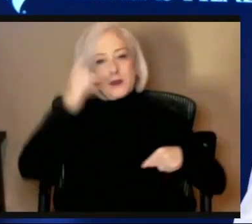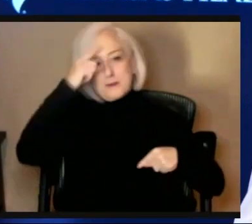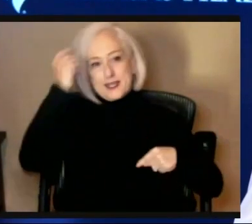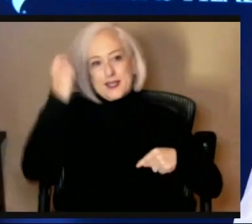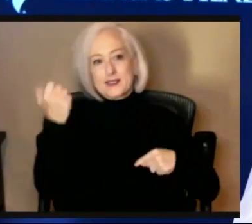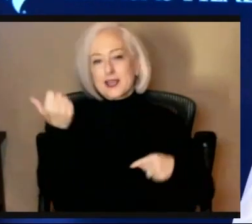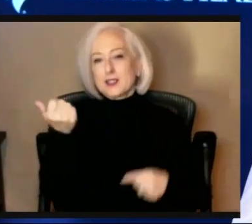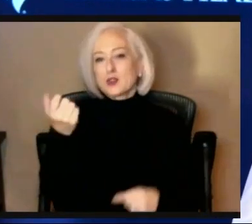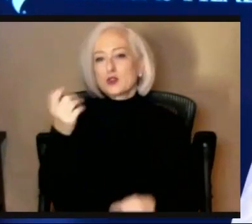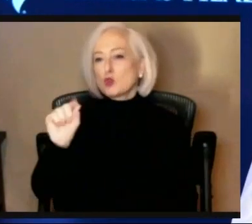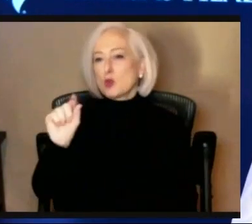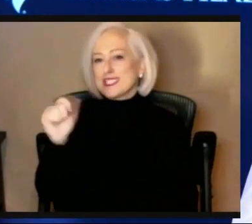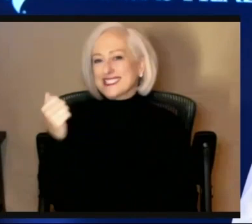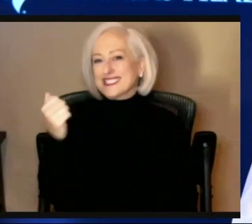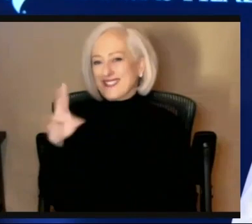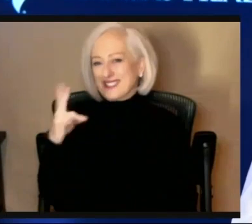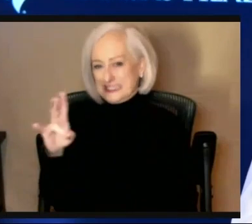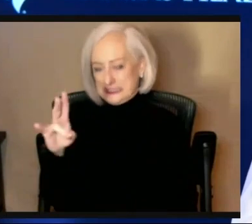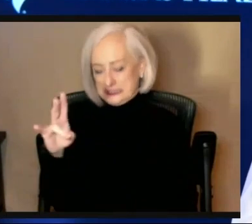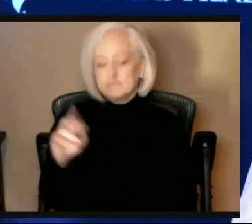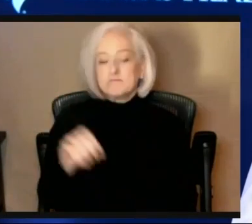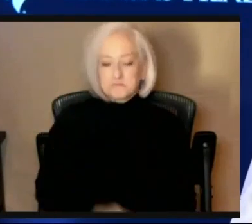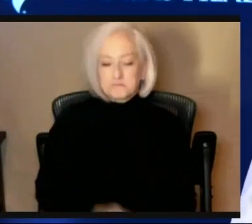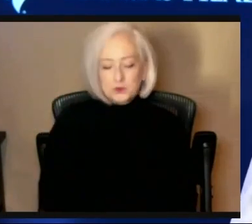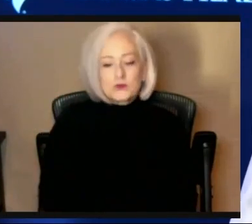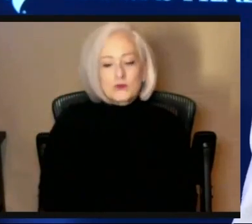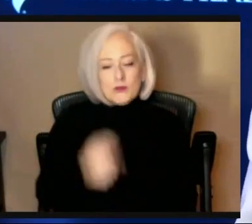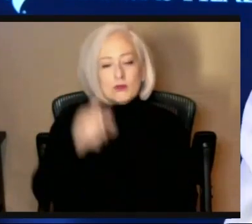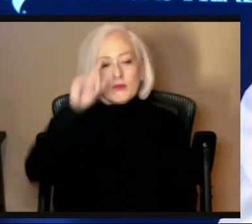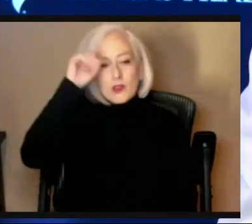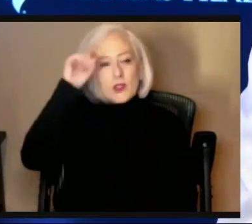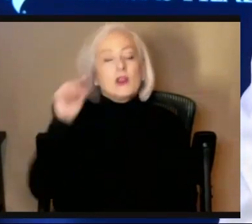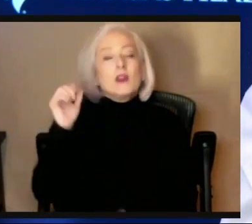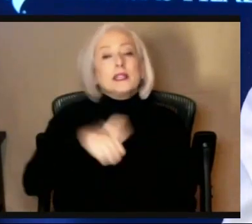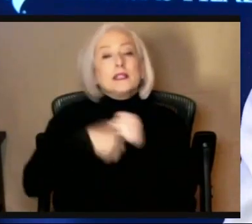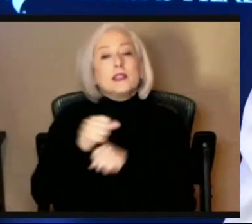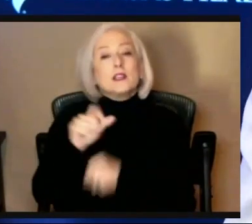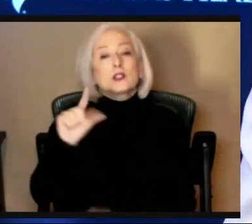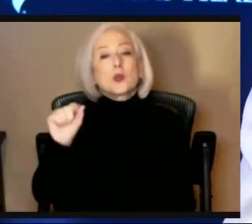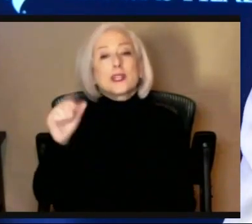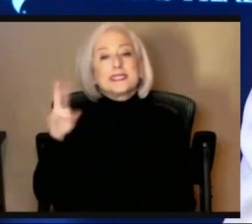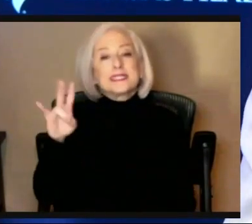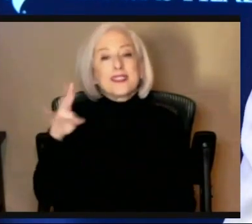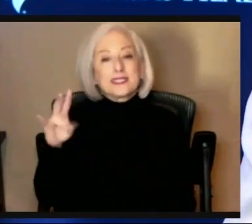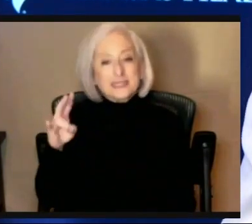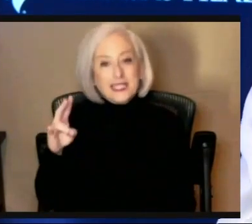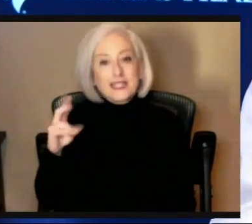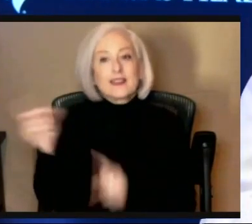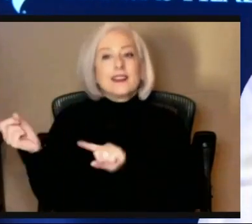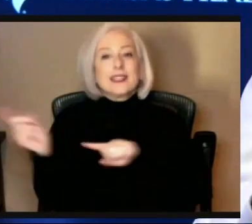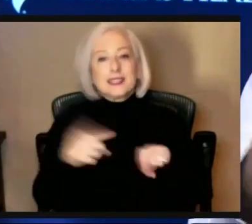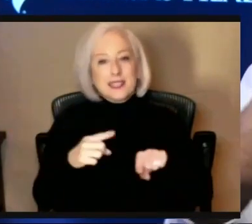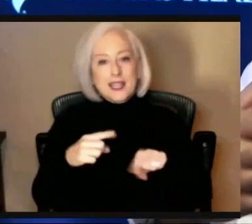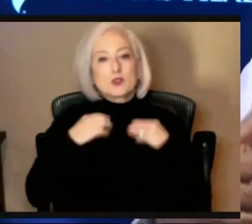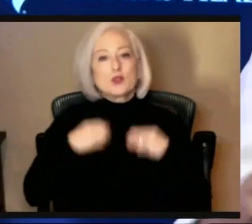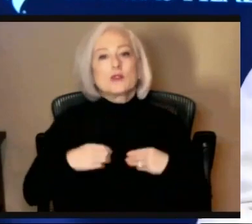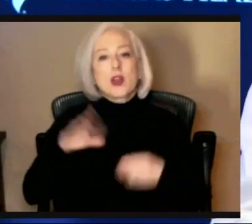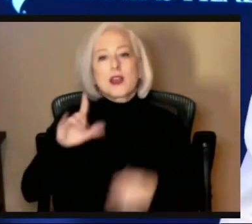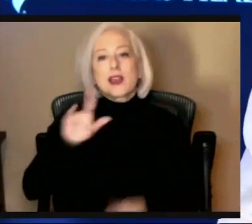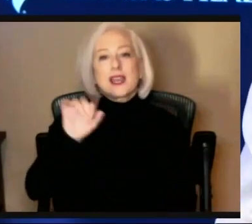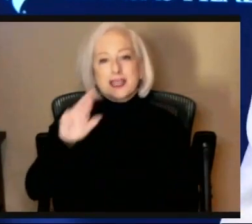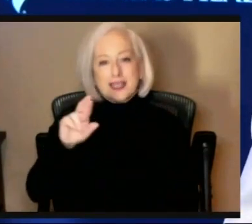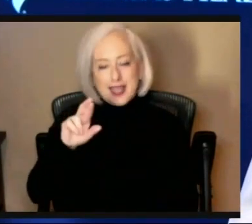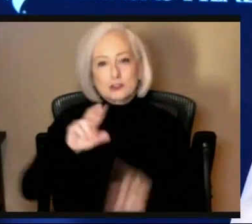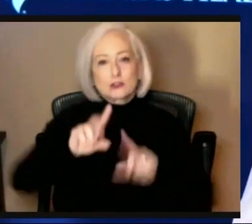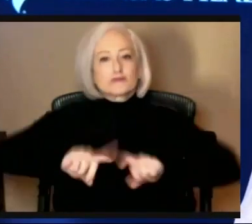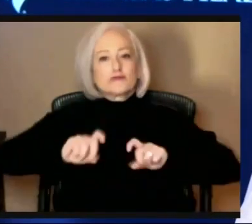with him. Mm-hmm. So in 2017, he enrolled in our lung cancer screening program, and I think that kind of set off a